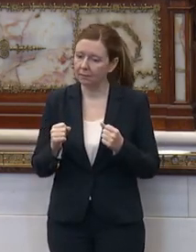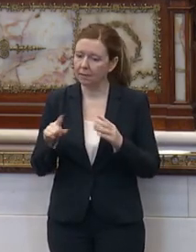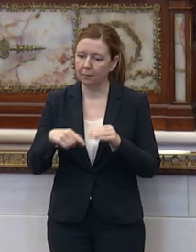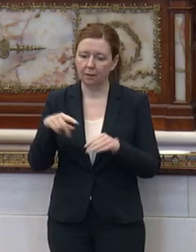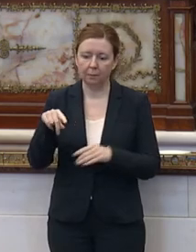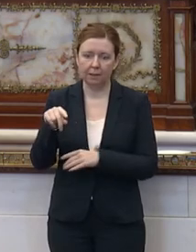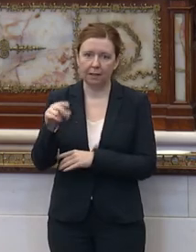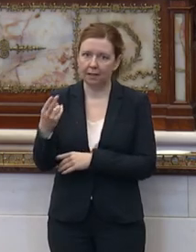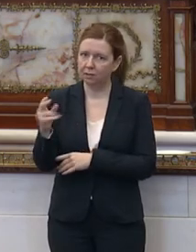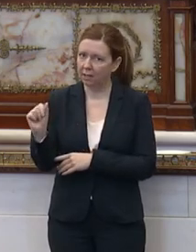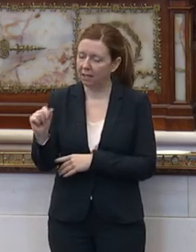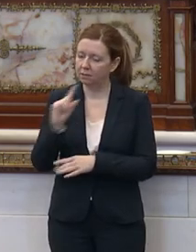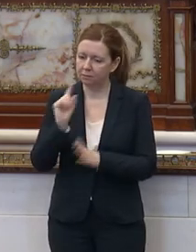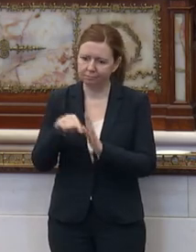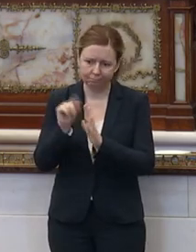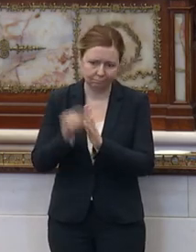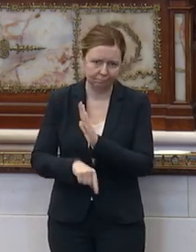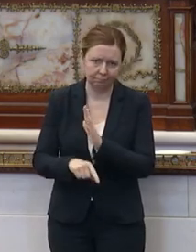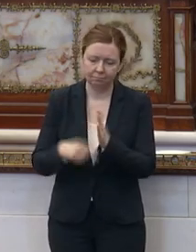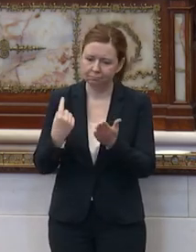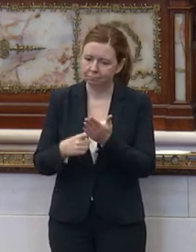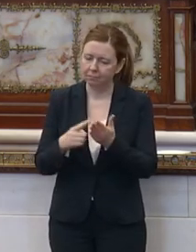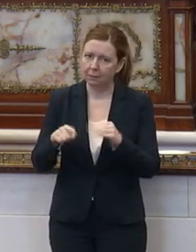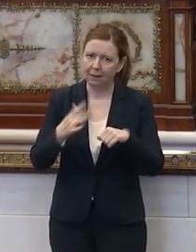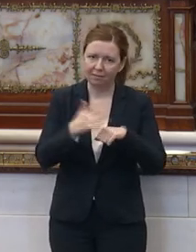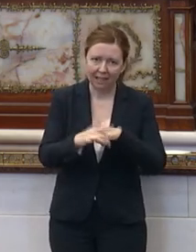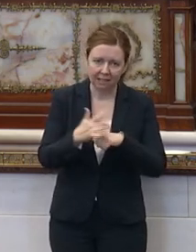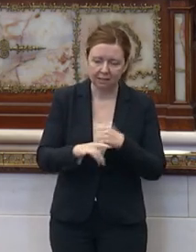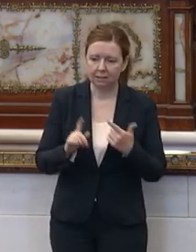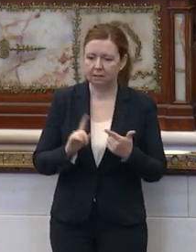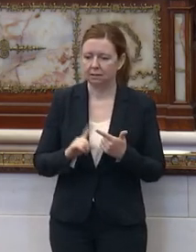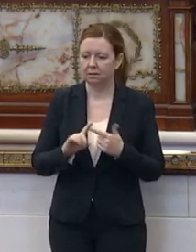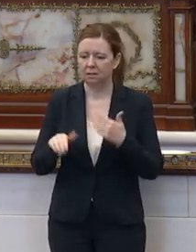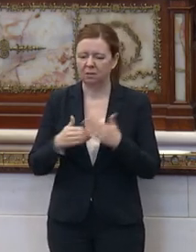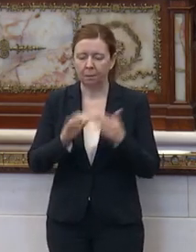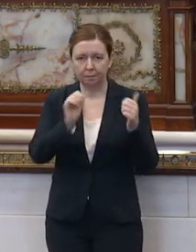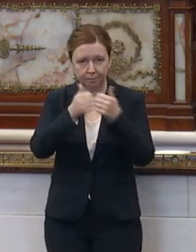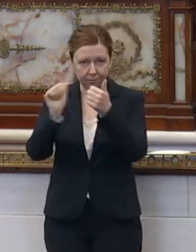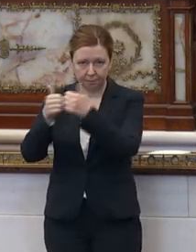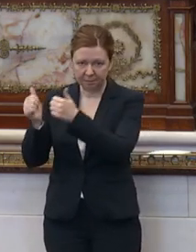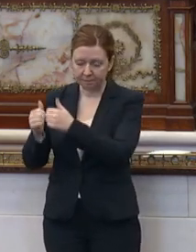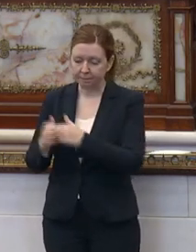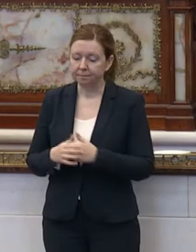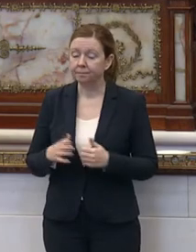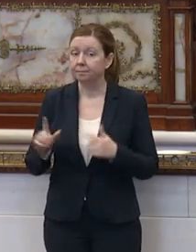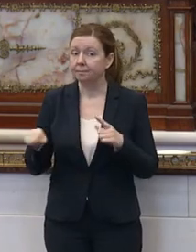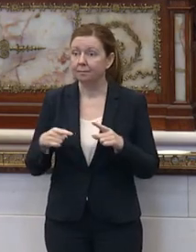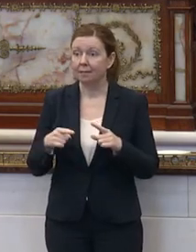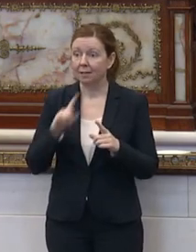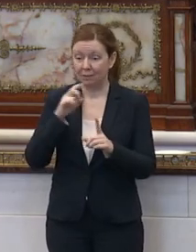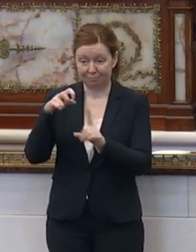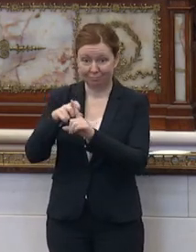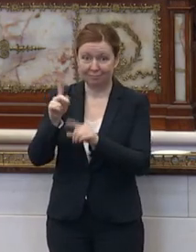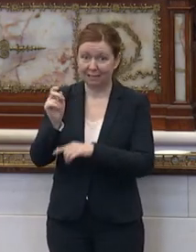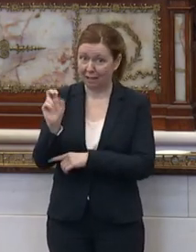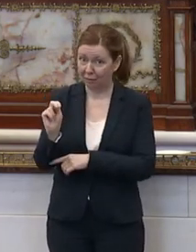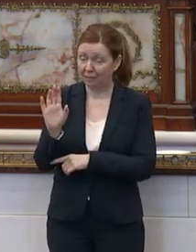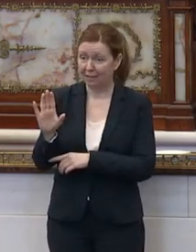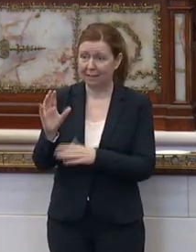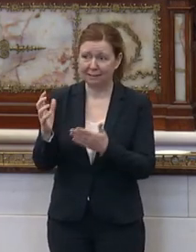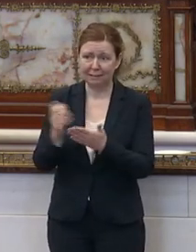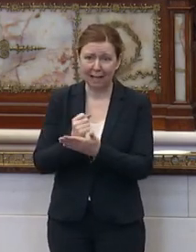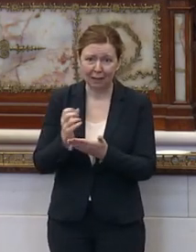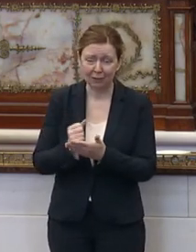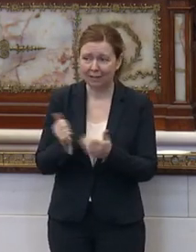PHA. I mean, she went in deep around vacancies, around all of the challenges, and even went after Kelvin and his